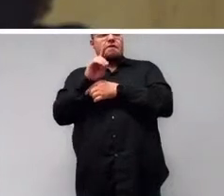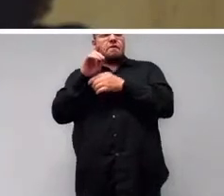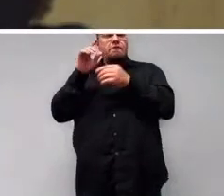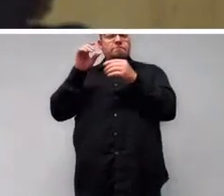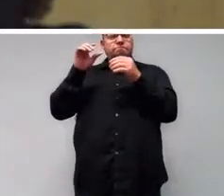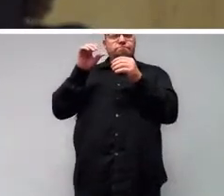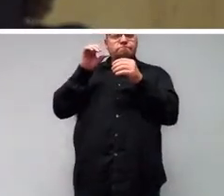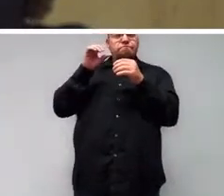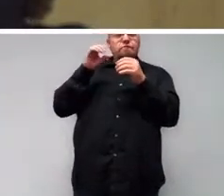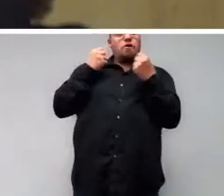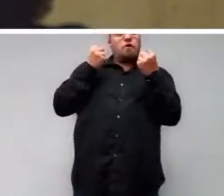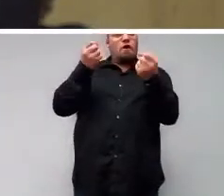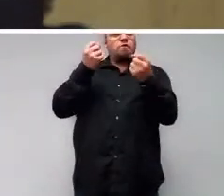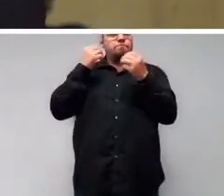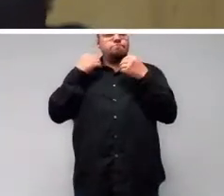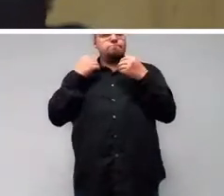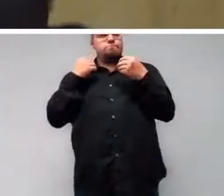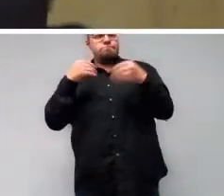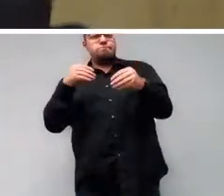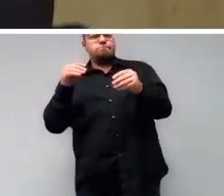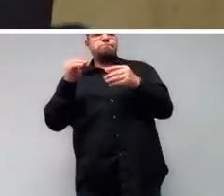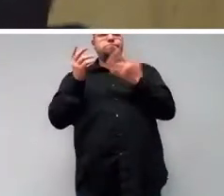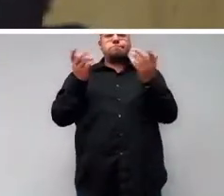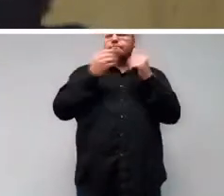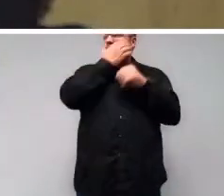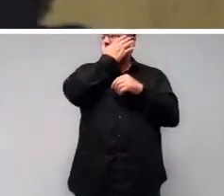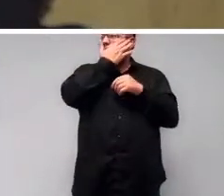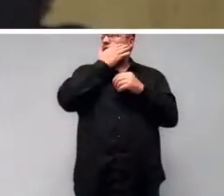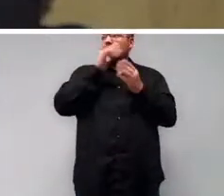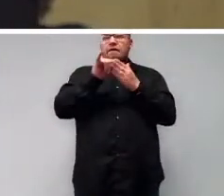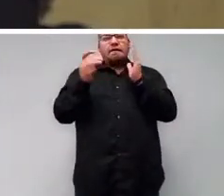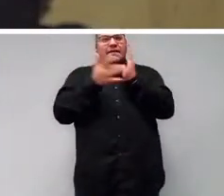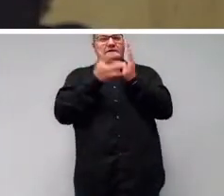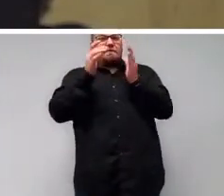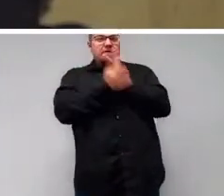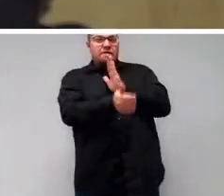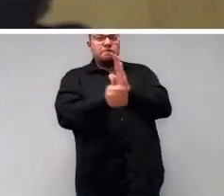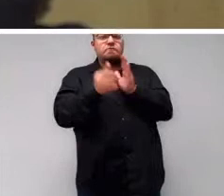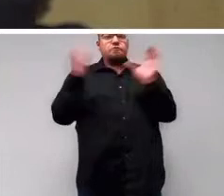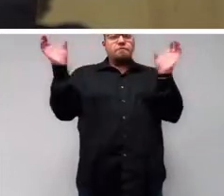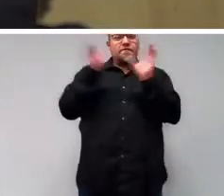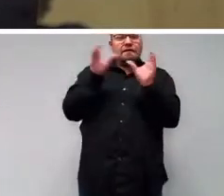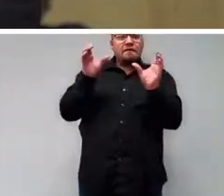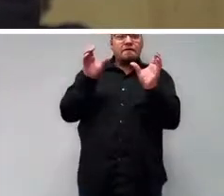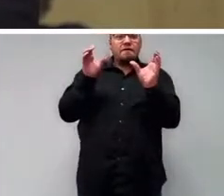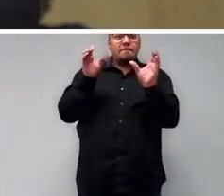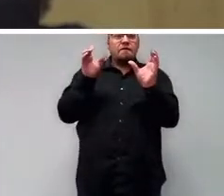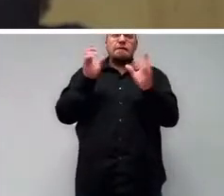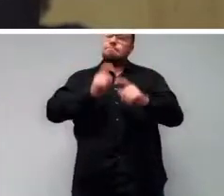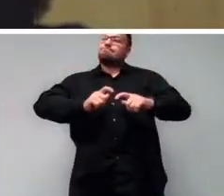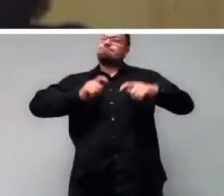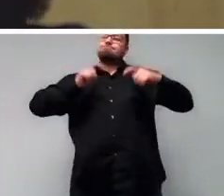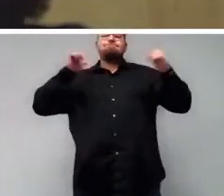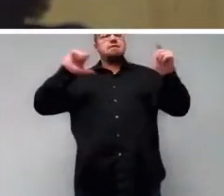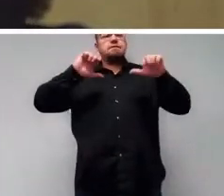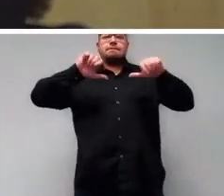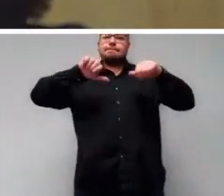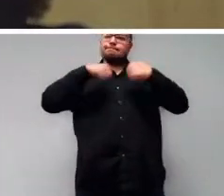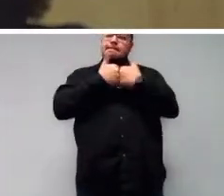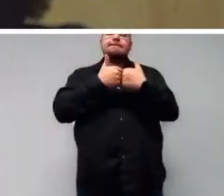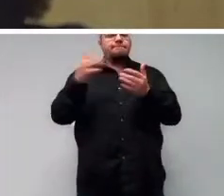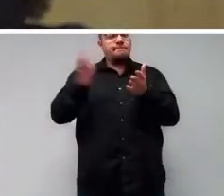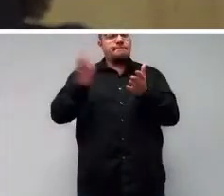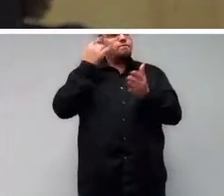shop owners. So these technical skills and certifications are a huge competitive advantage to our